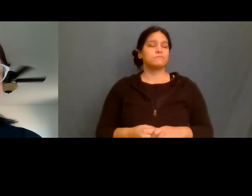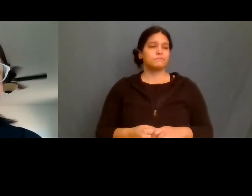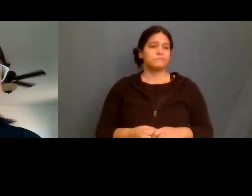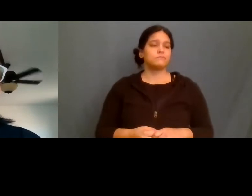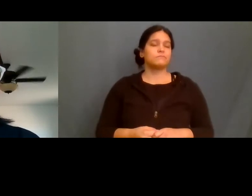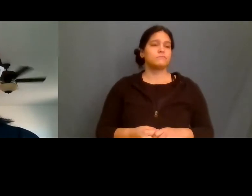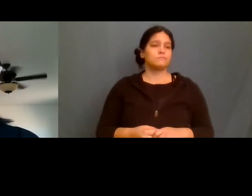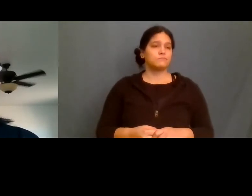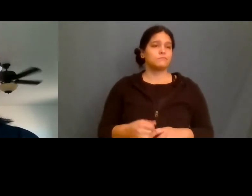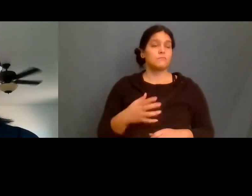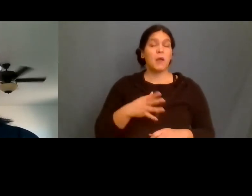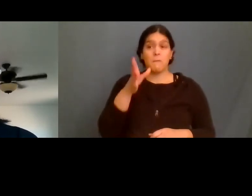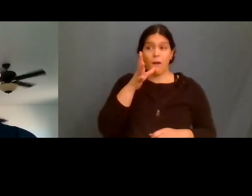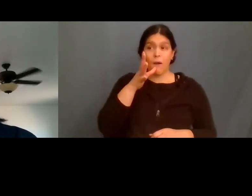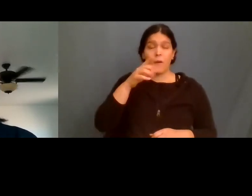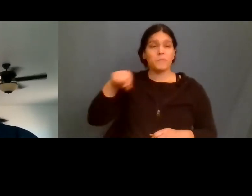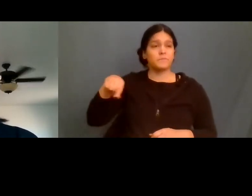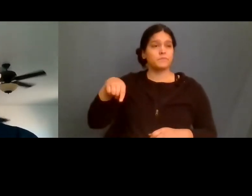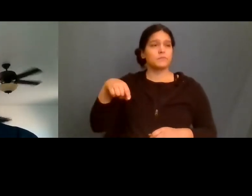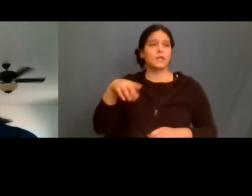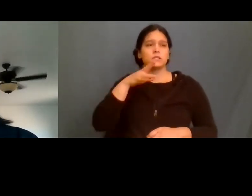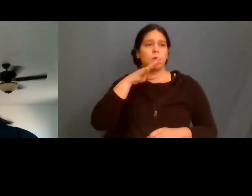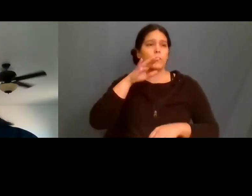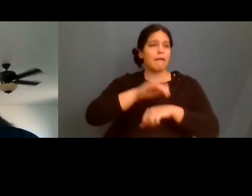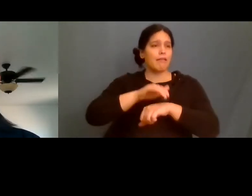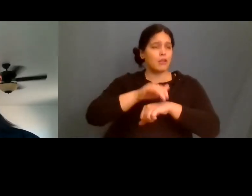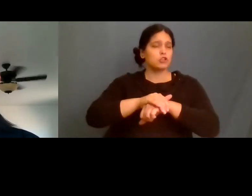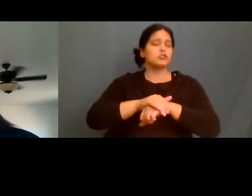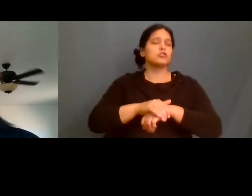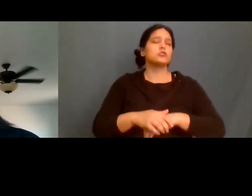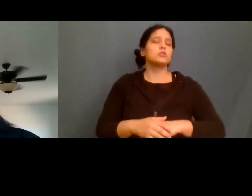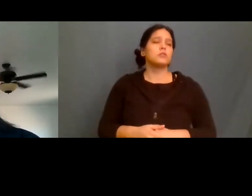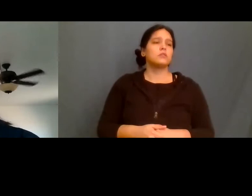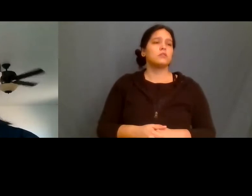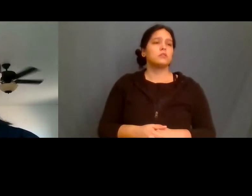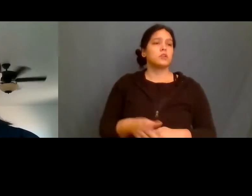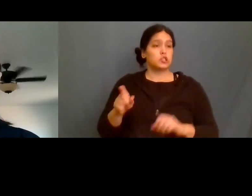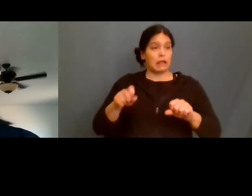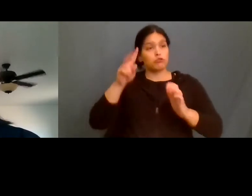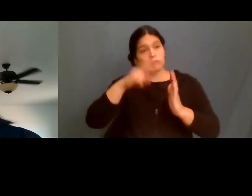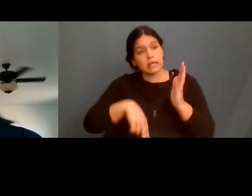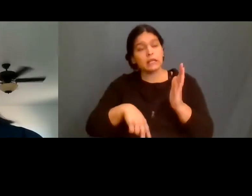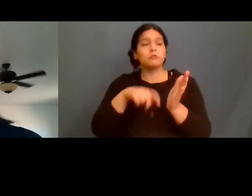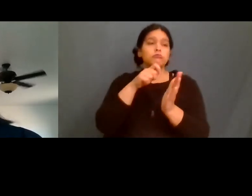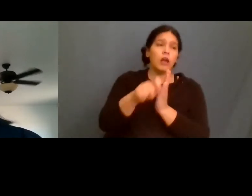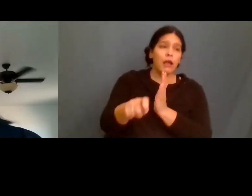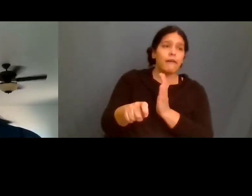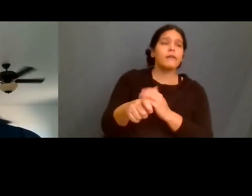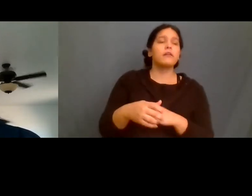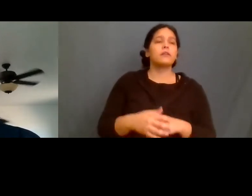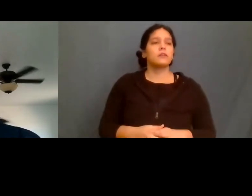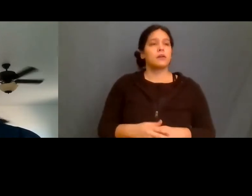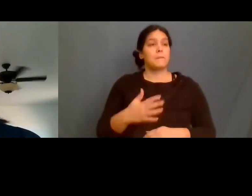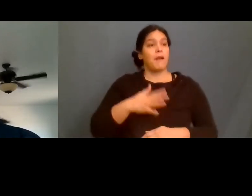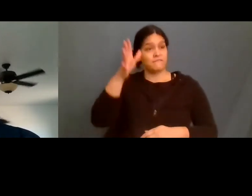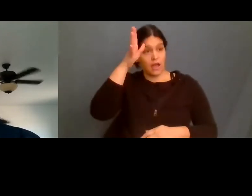My mom, she spoke English, and she can read and write. My